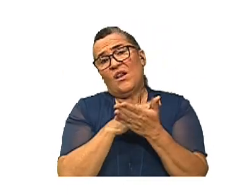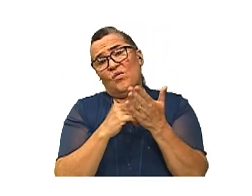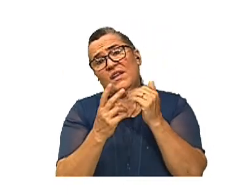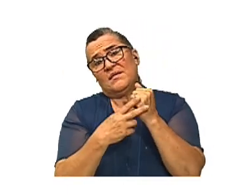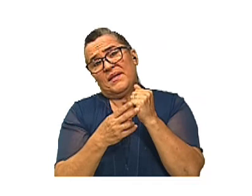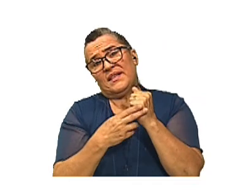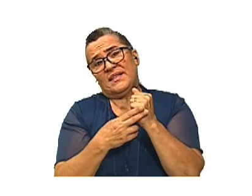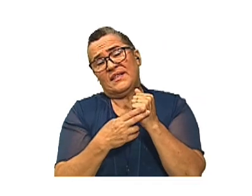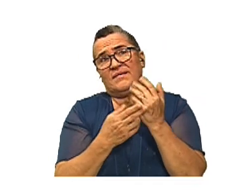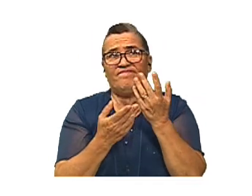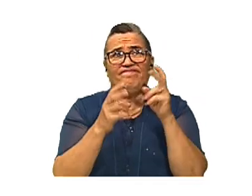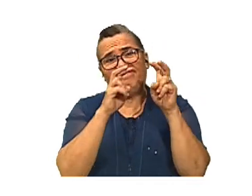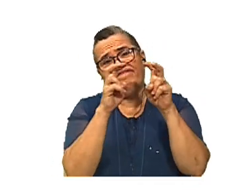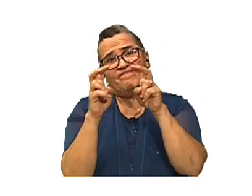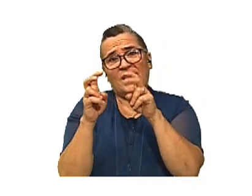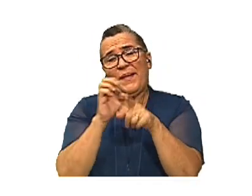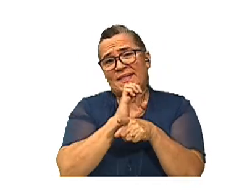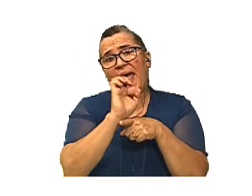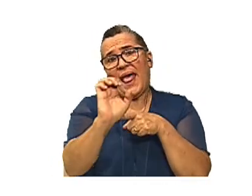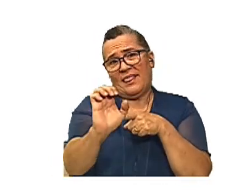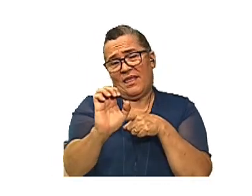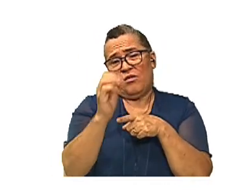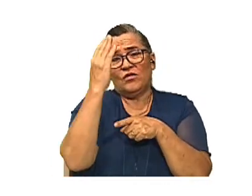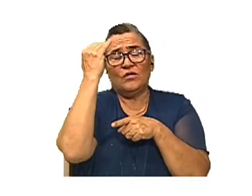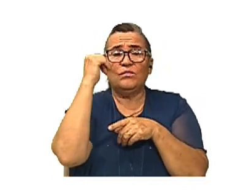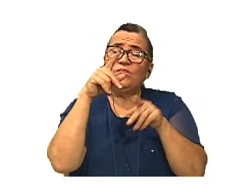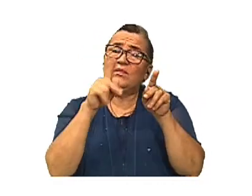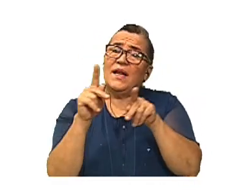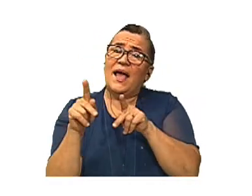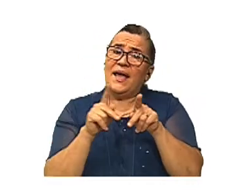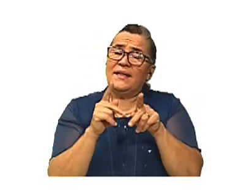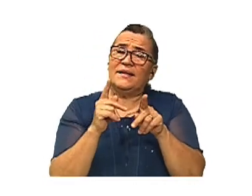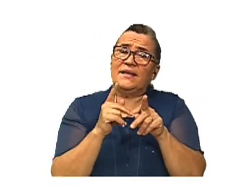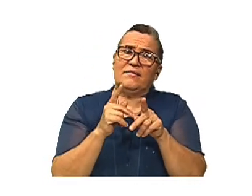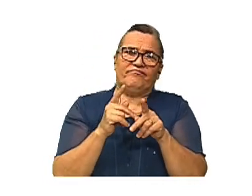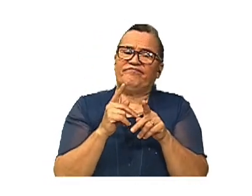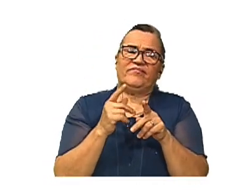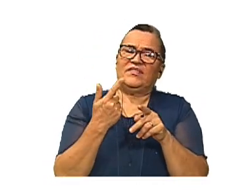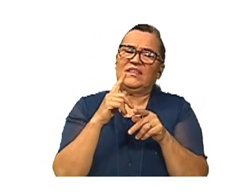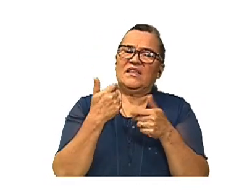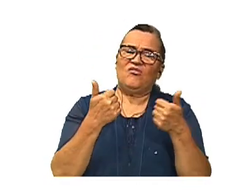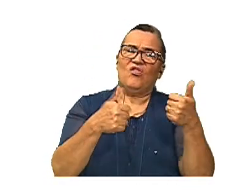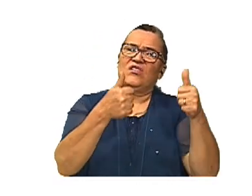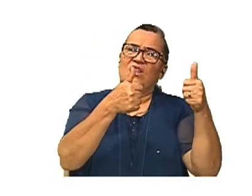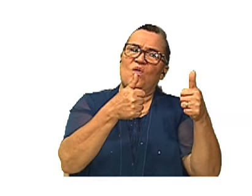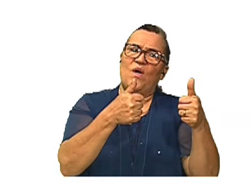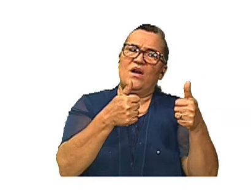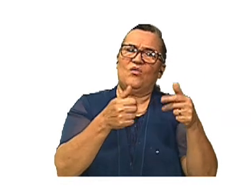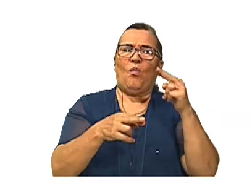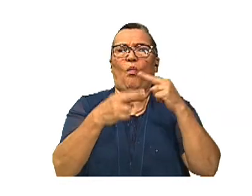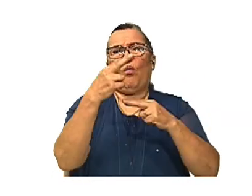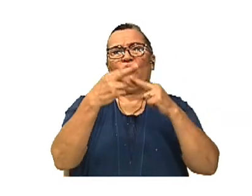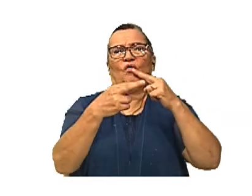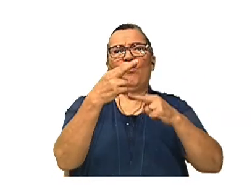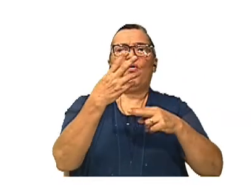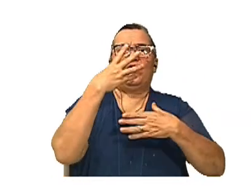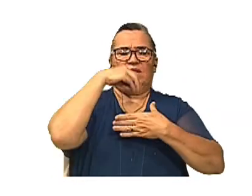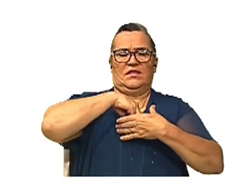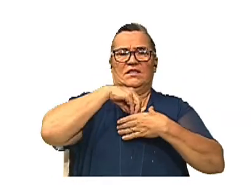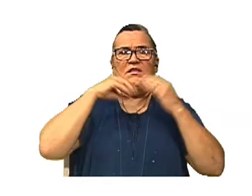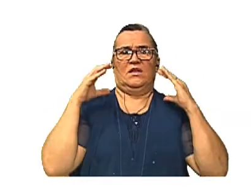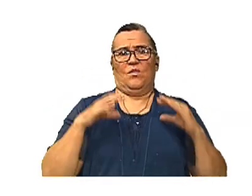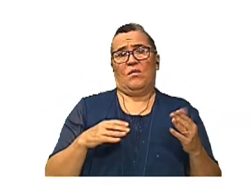ethical issues because people may disagree about having a robot or inside your